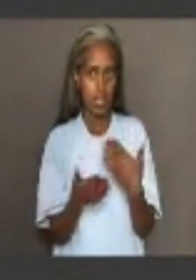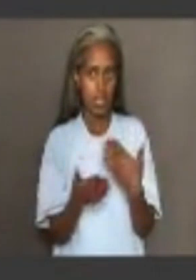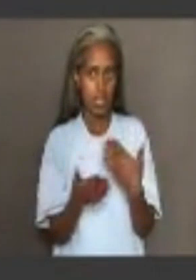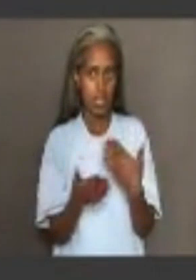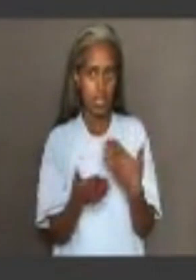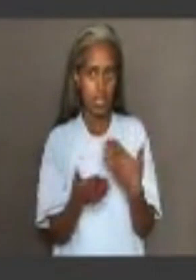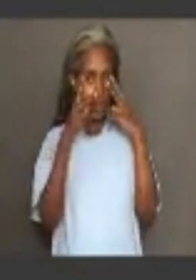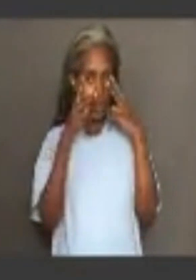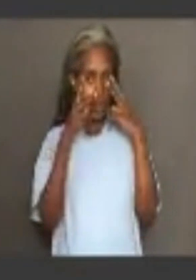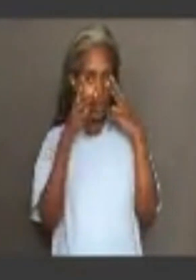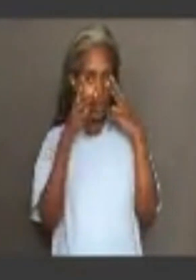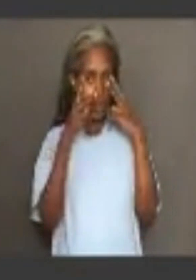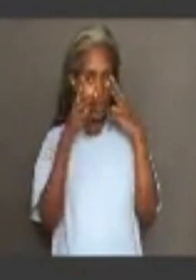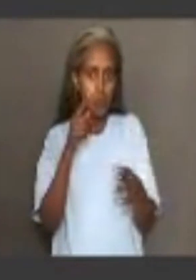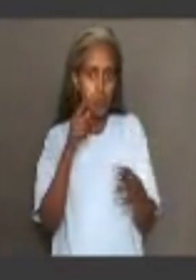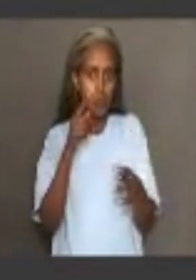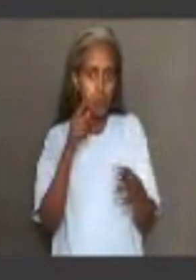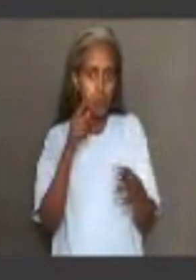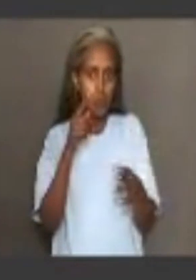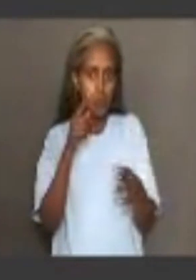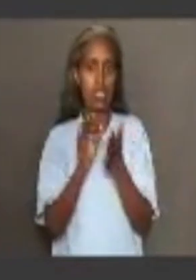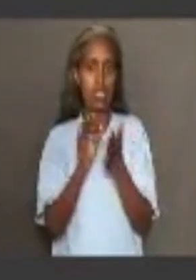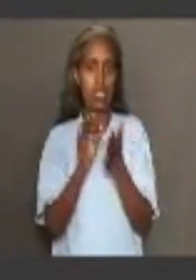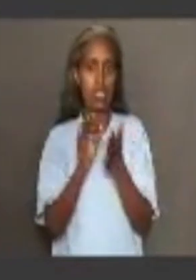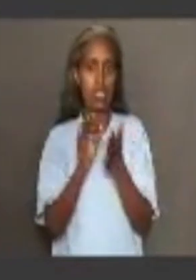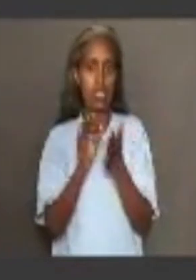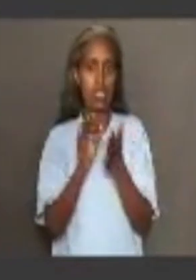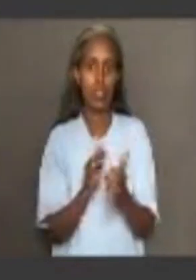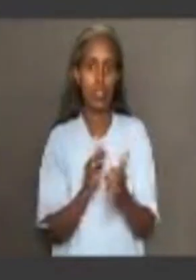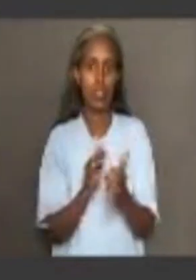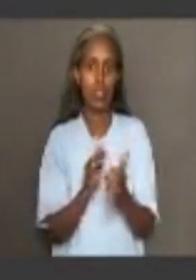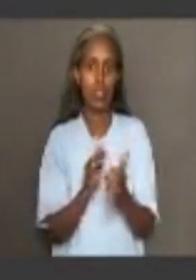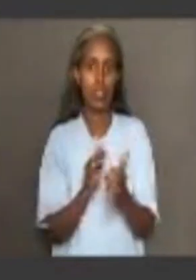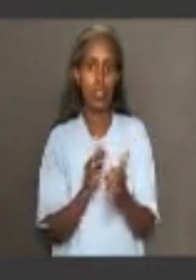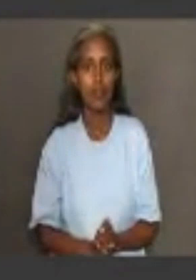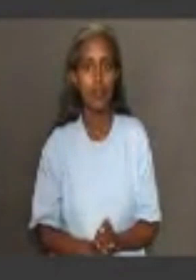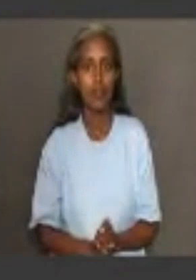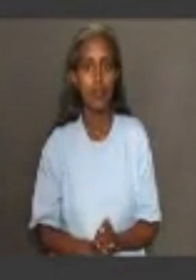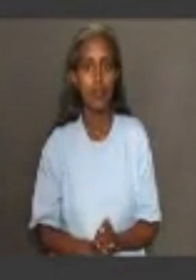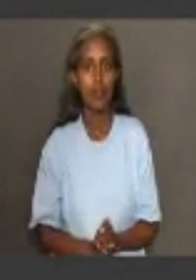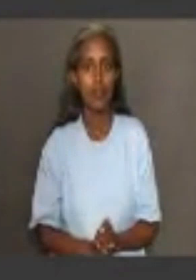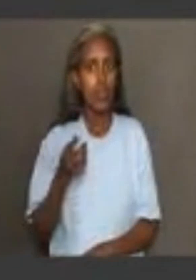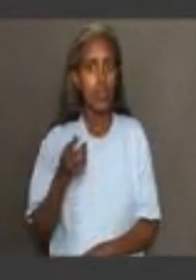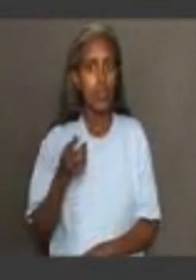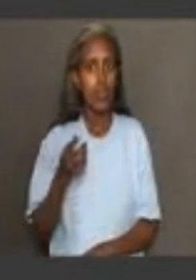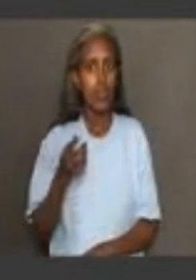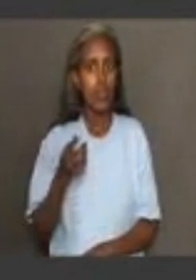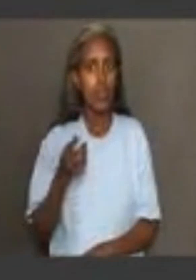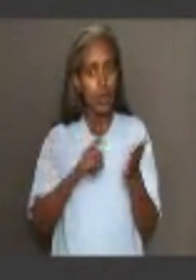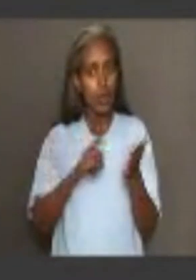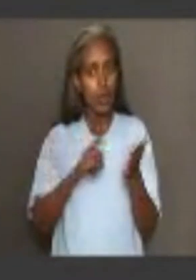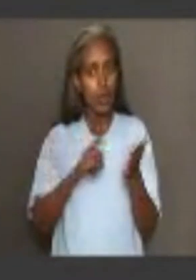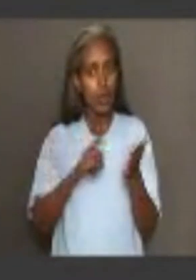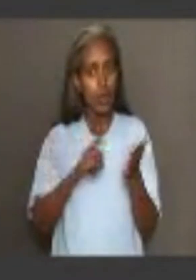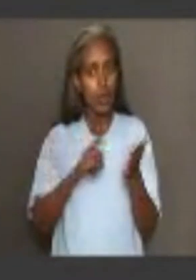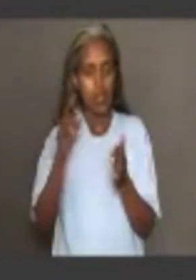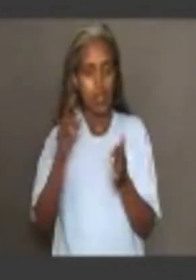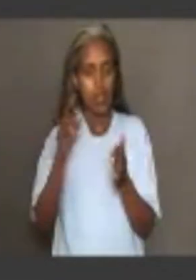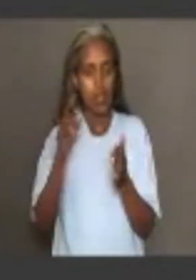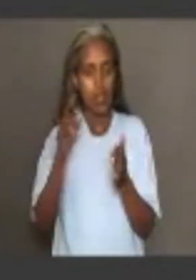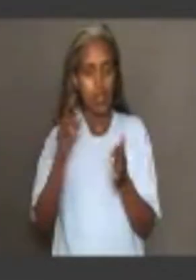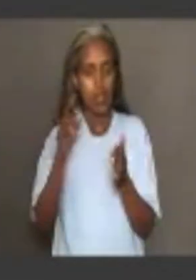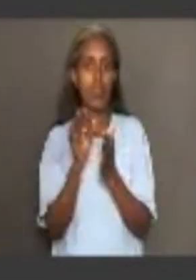put the numbers in order. When you look back at the original form of the number,